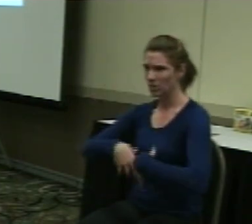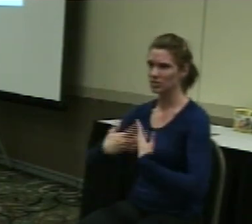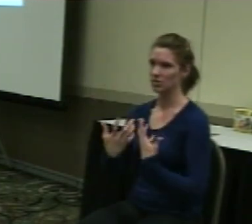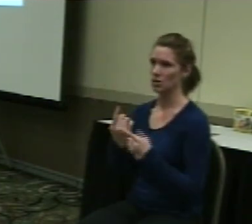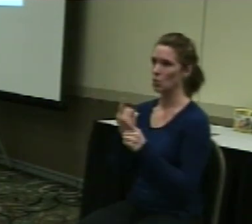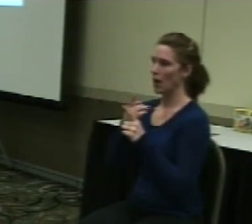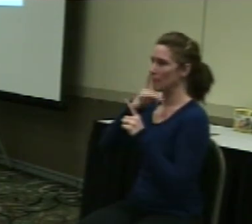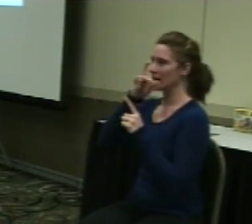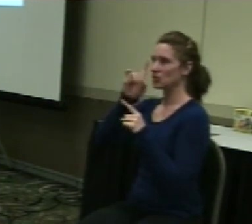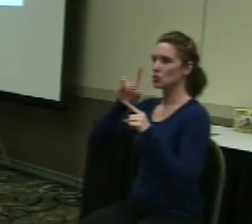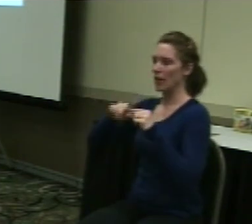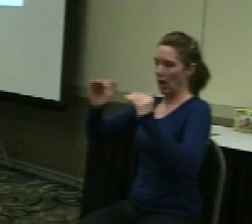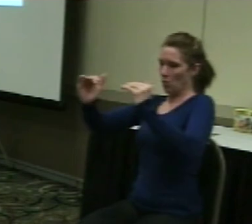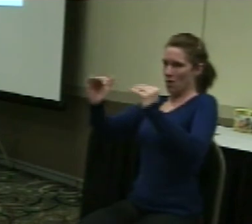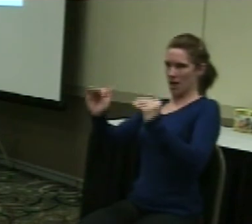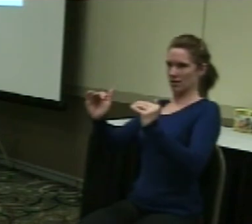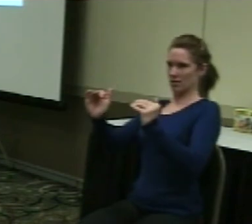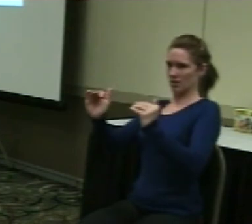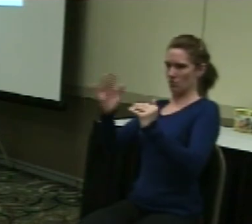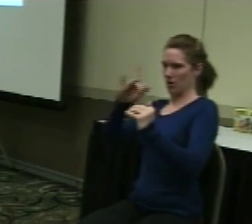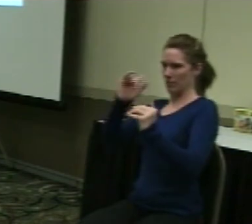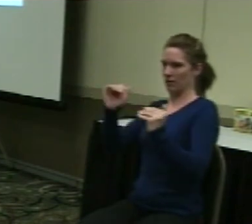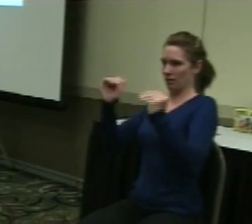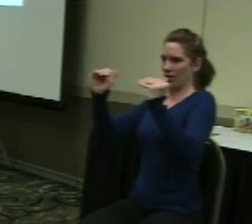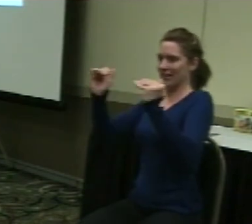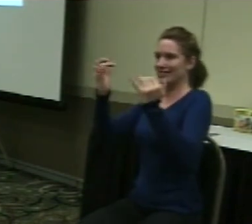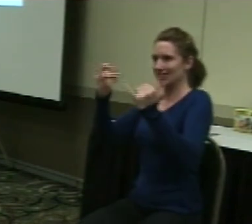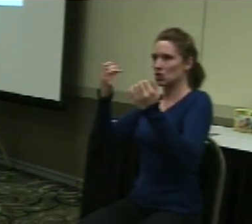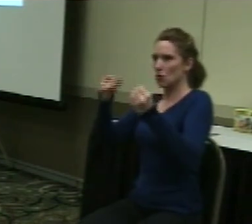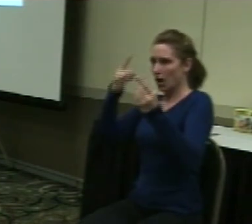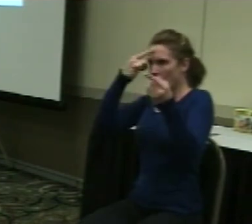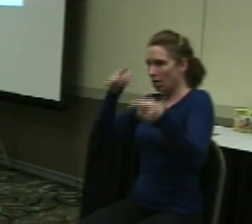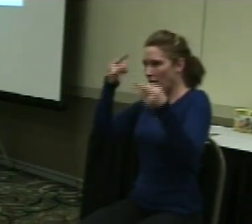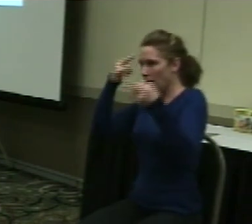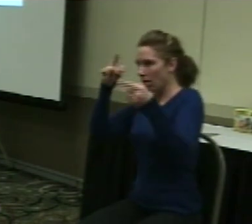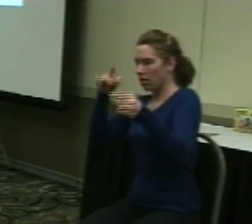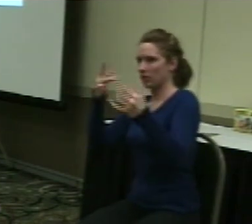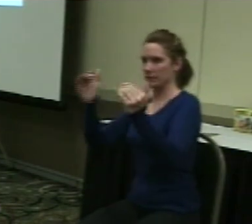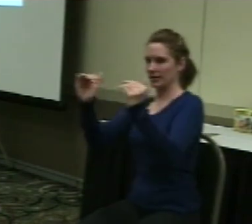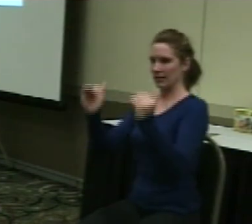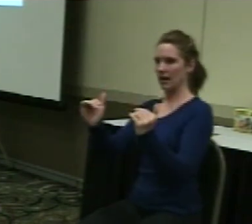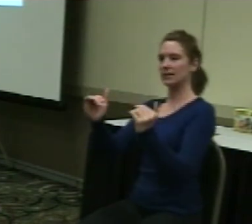Because you can't go to the next thing now, because the next thing relies on dealing with the problem.